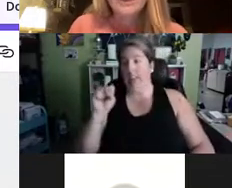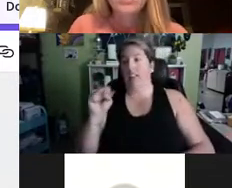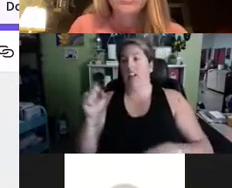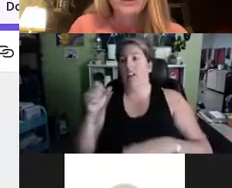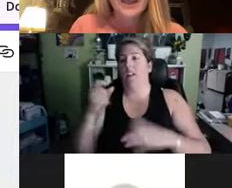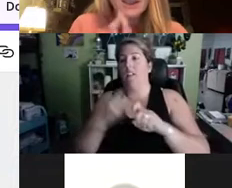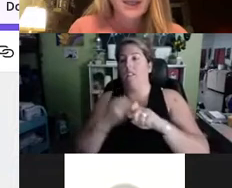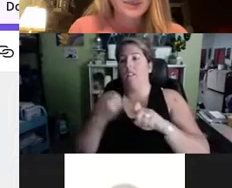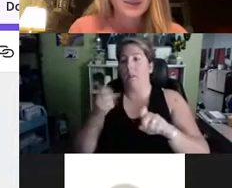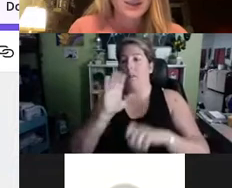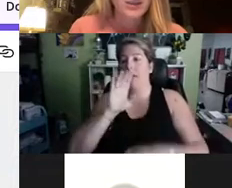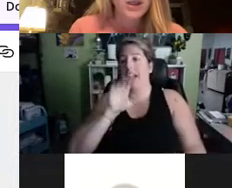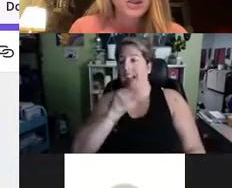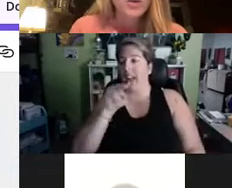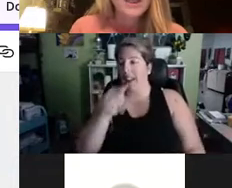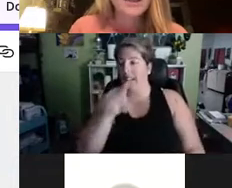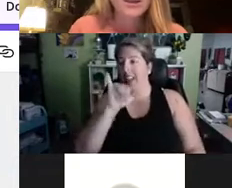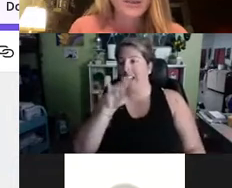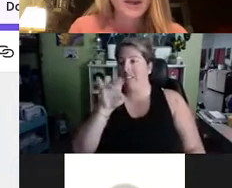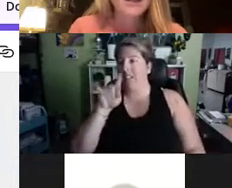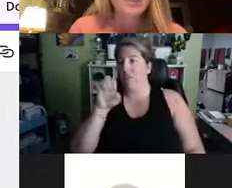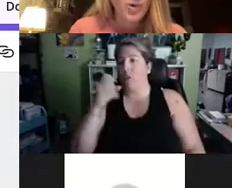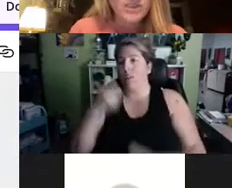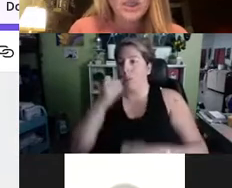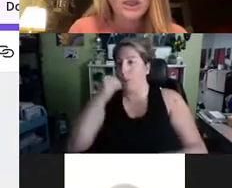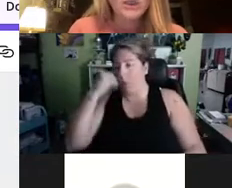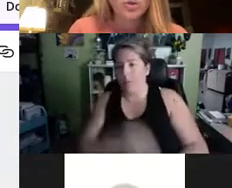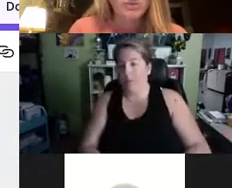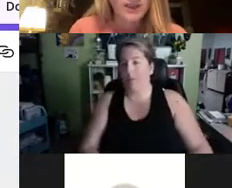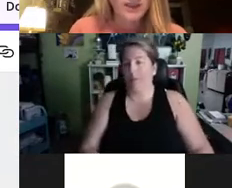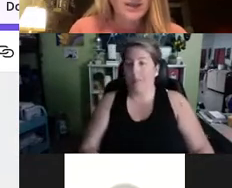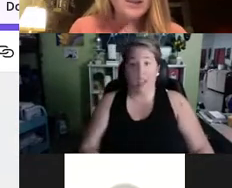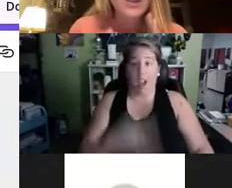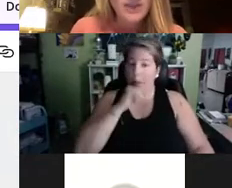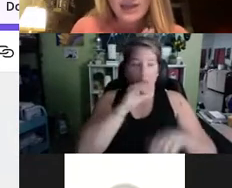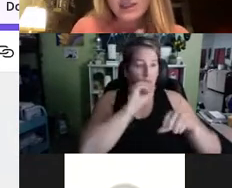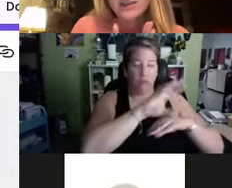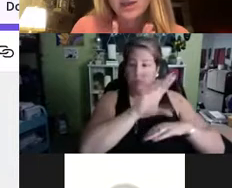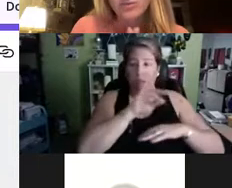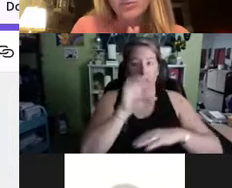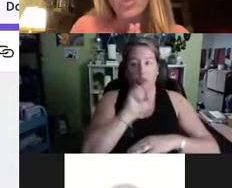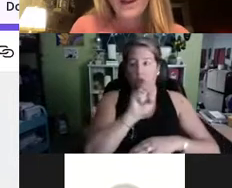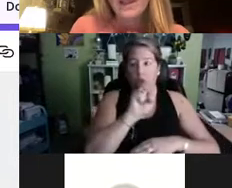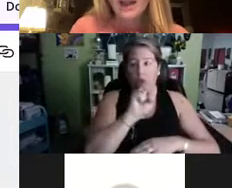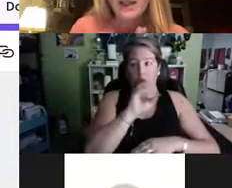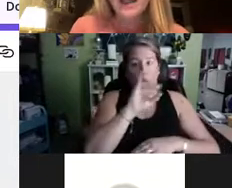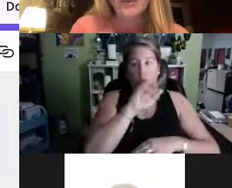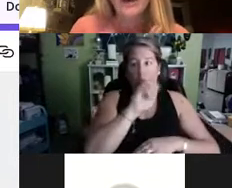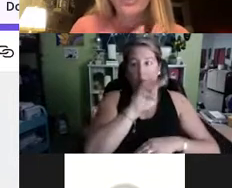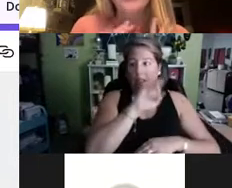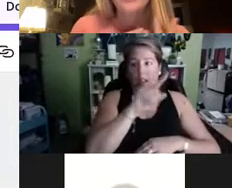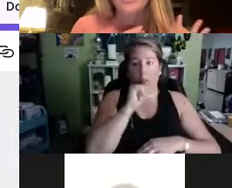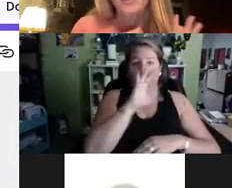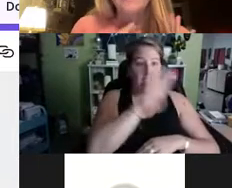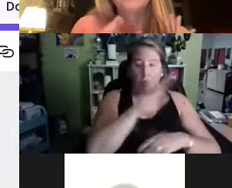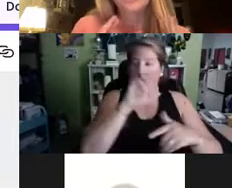go right to like a text message. So I'm not posting it on social media. So that is a way that I can get